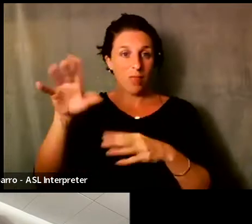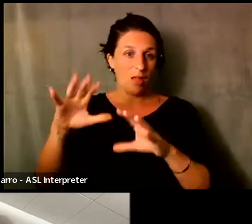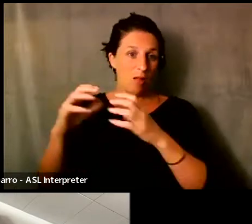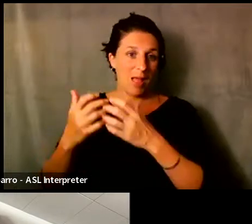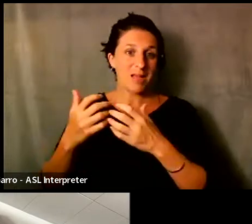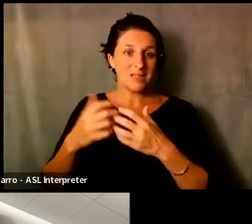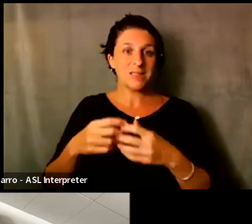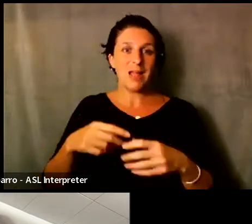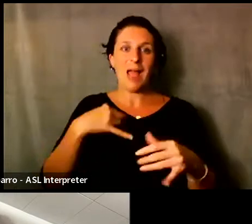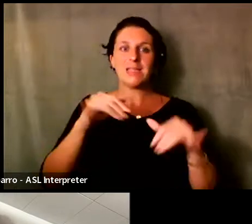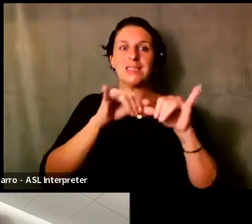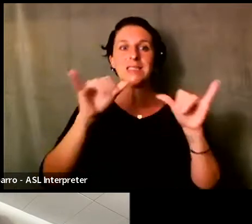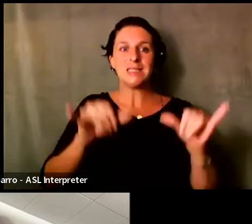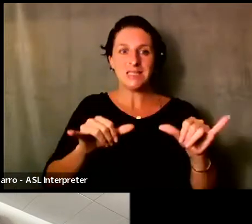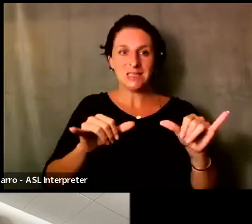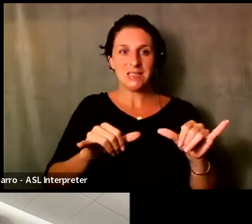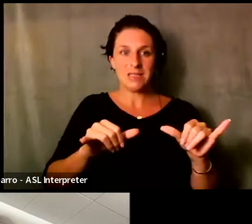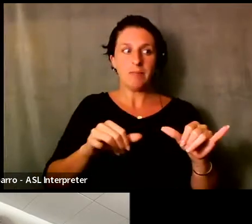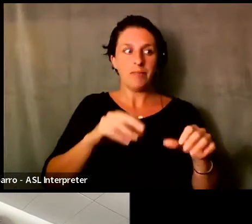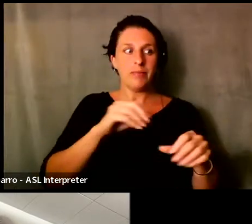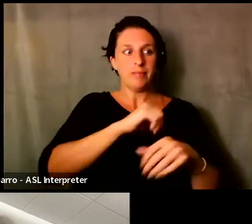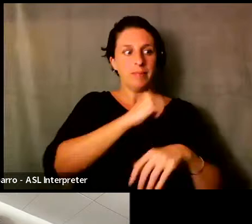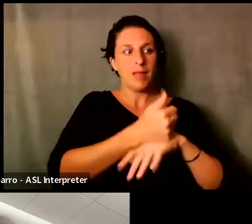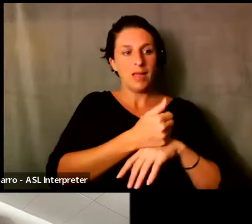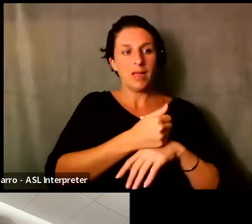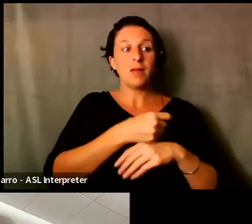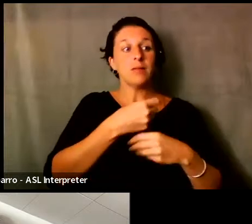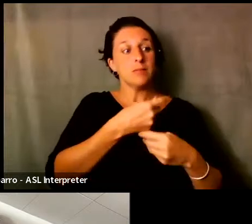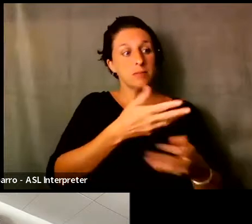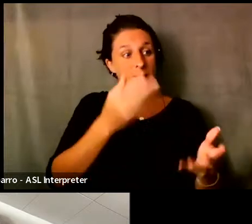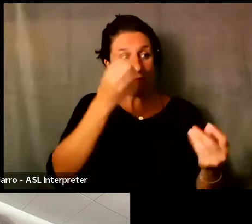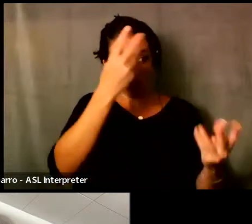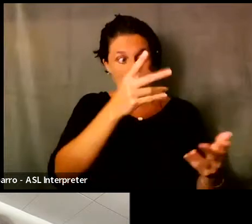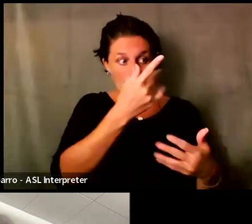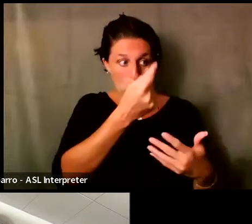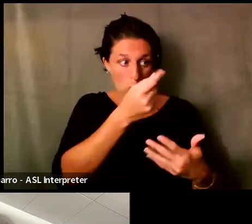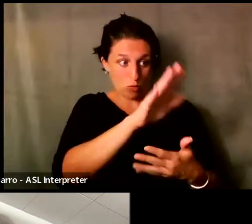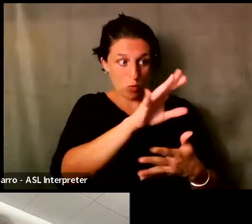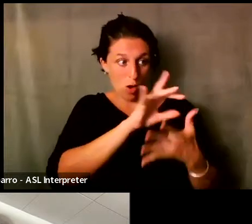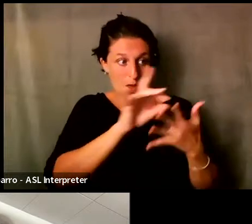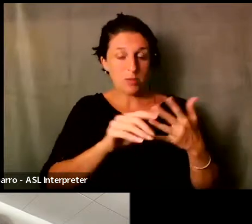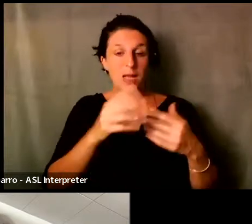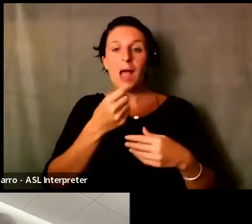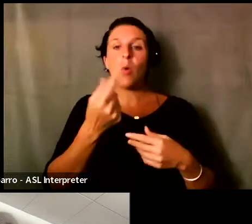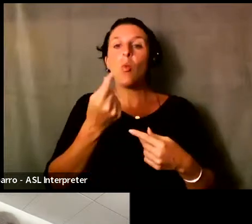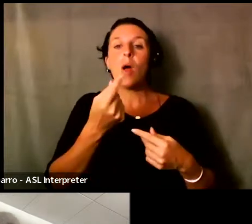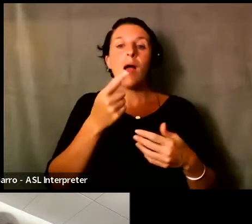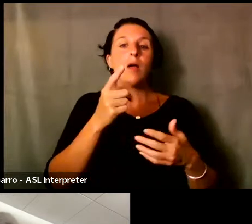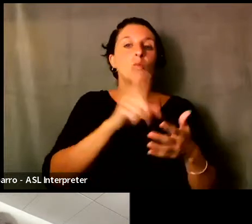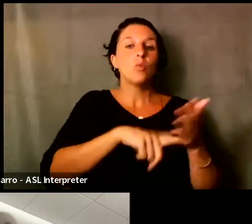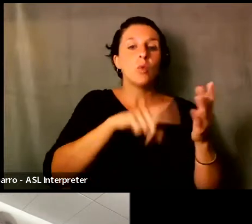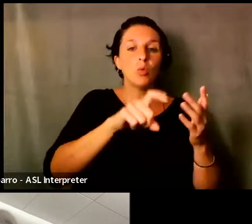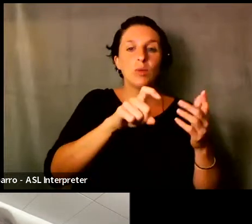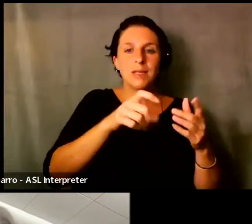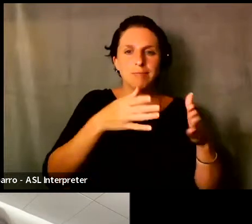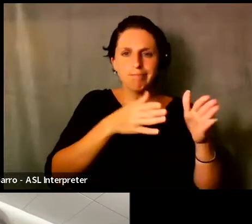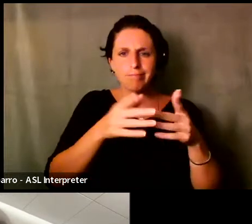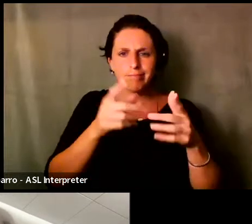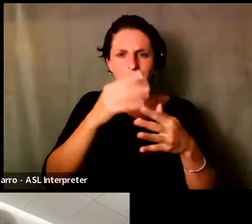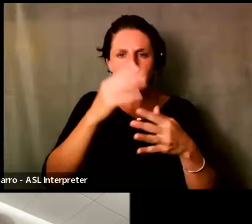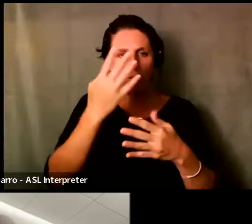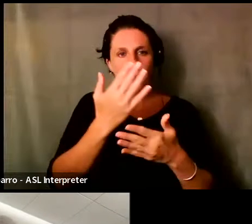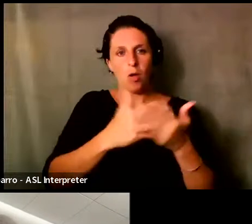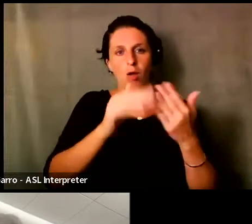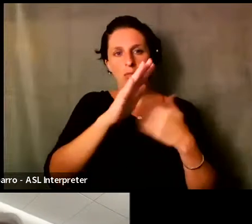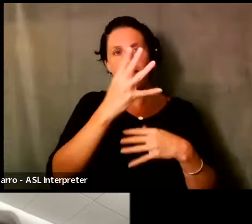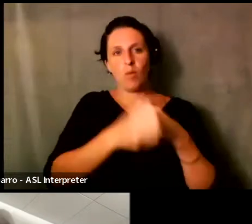whereby folks, both inform students of what their options are and when they need to take them as part of their 4-year plan. Okay, good.